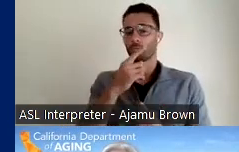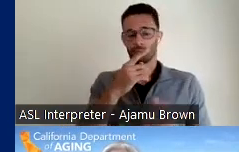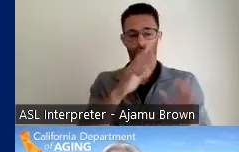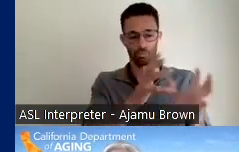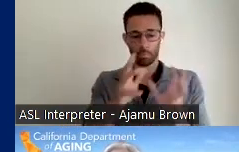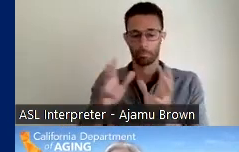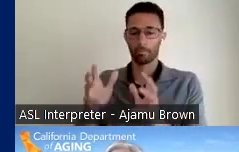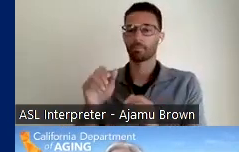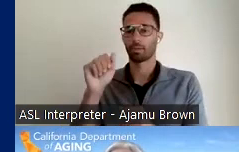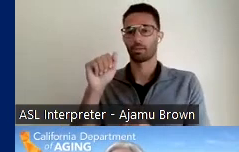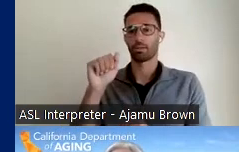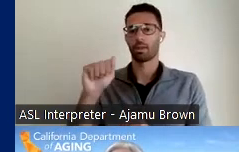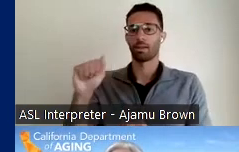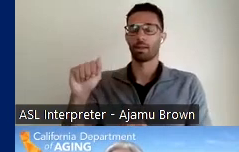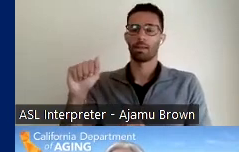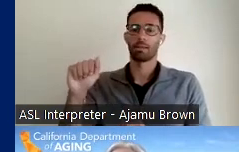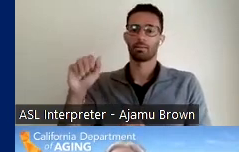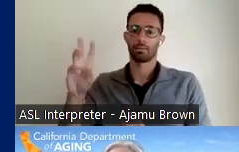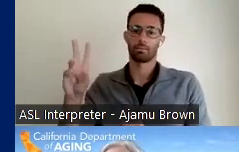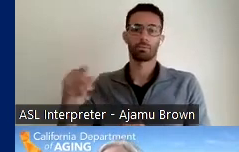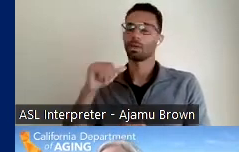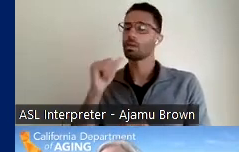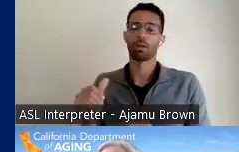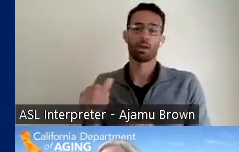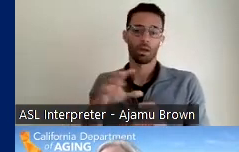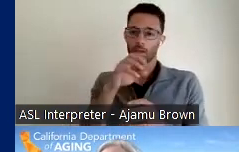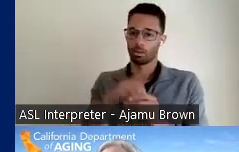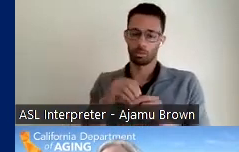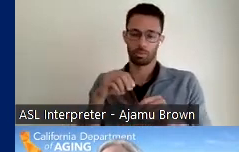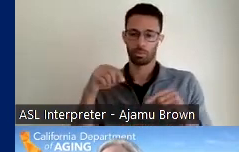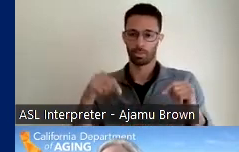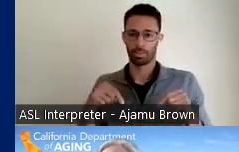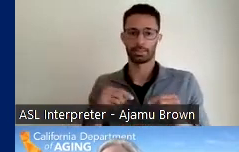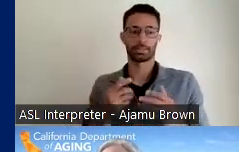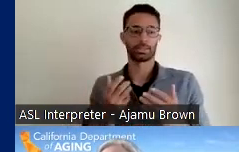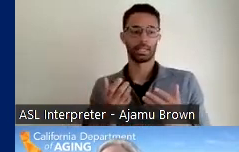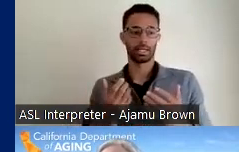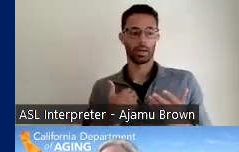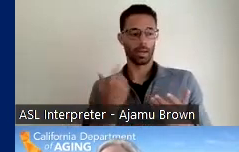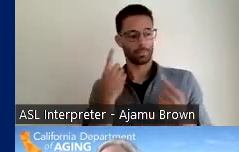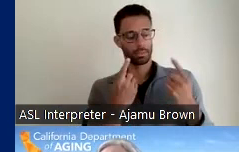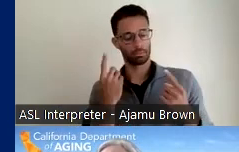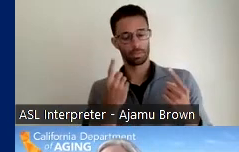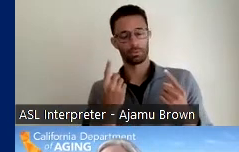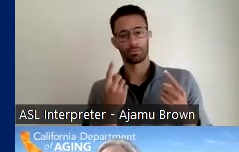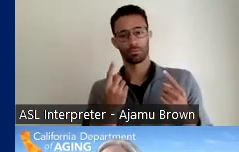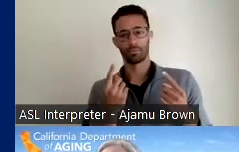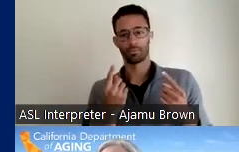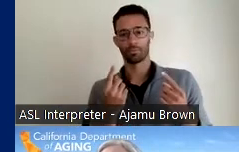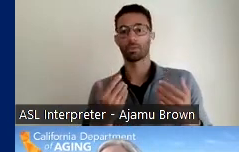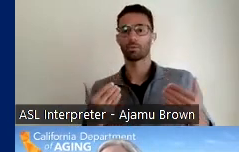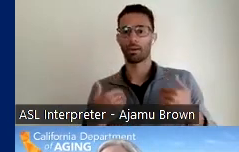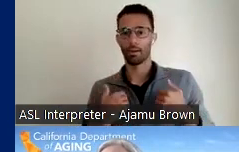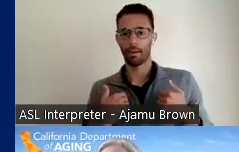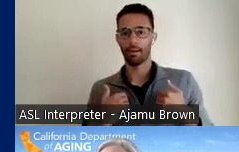ALWP is not included in this. And what I'm thinking about is to have interactivity,